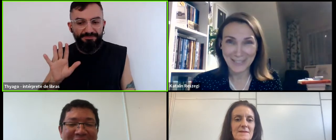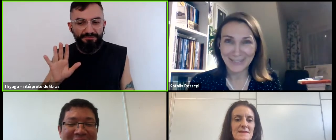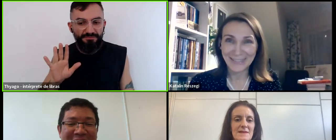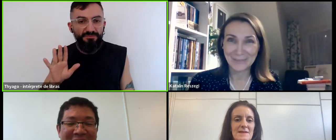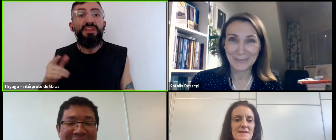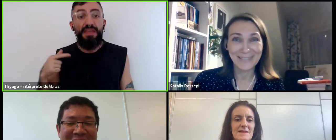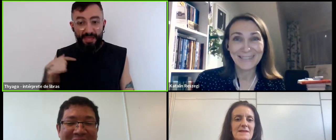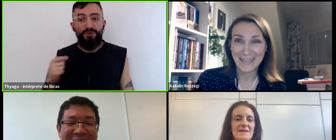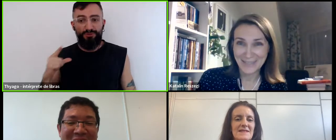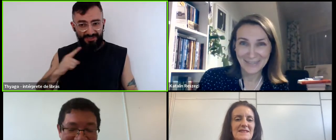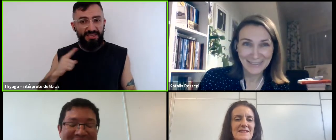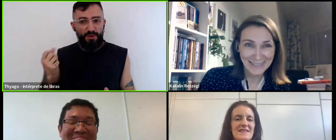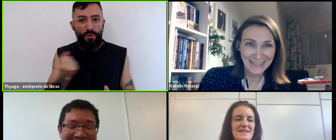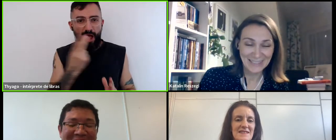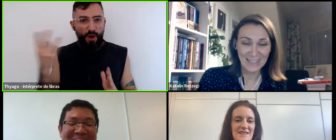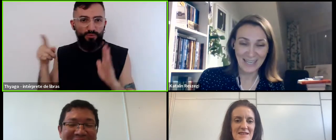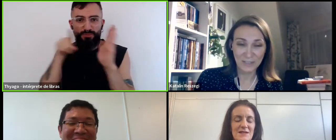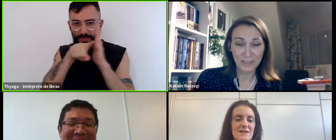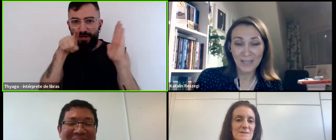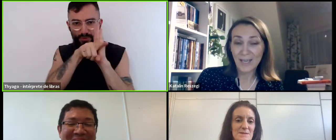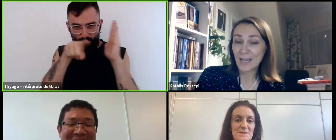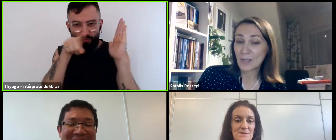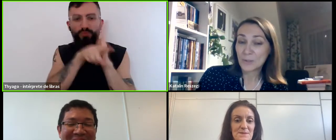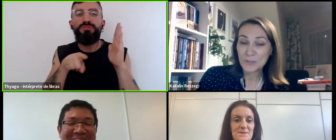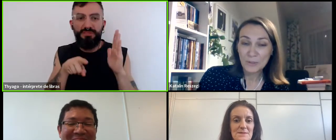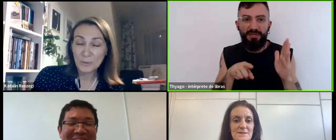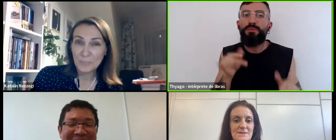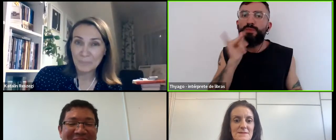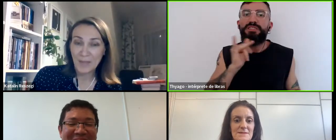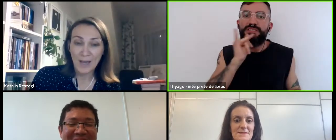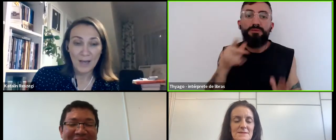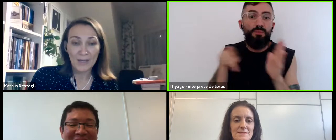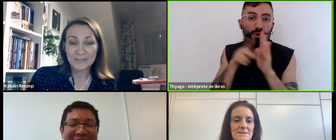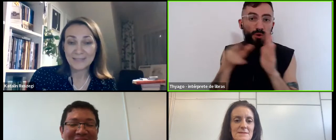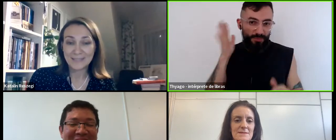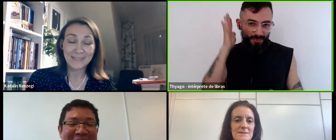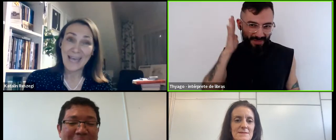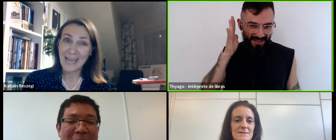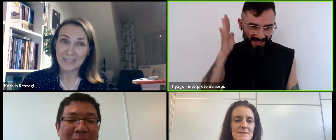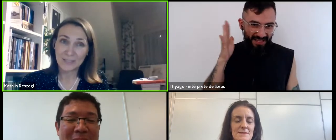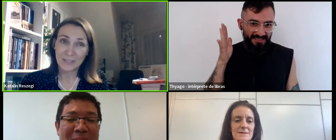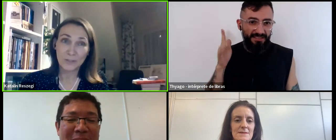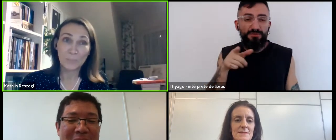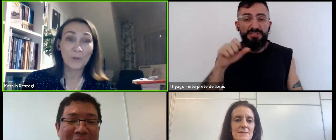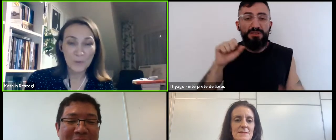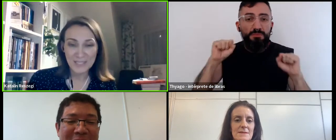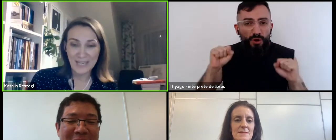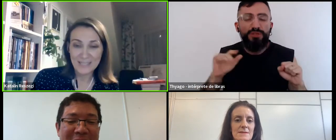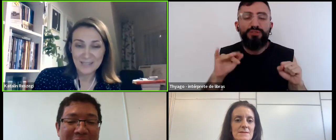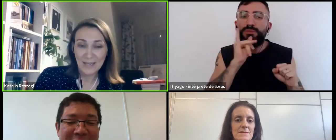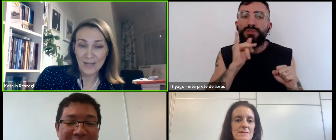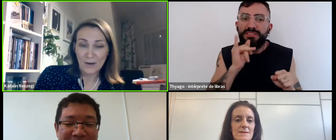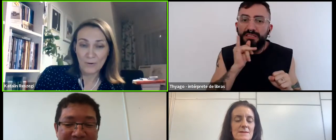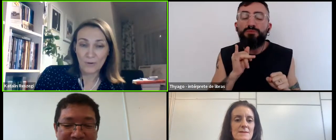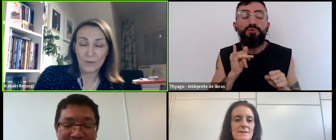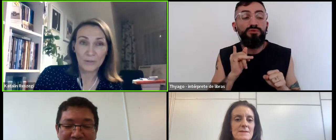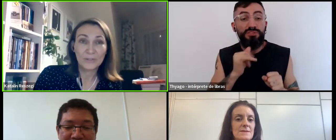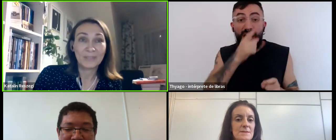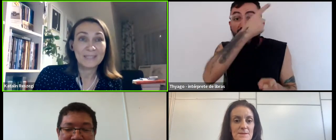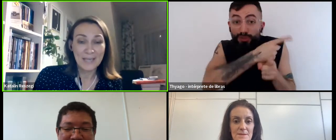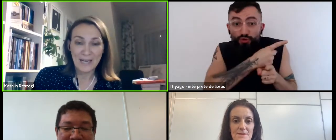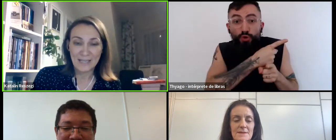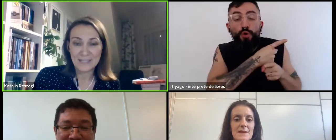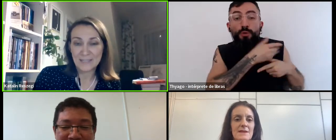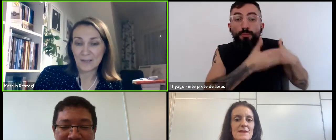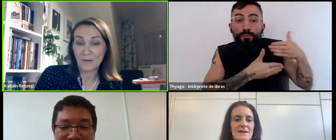a question that wasn't answered in the lecture. Could you detect the process or